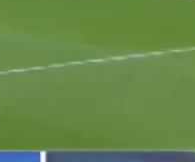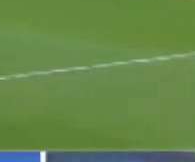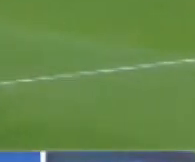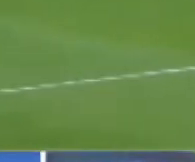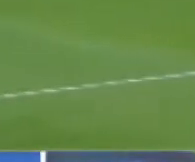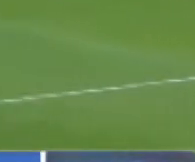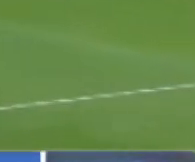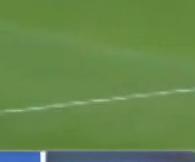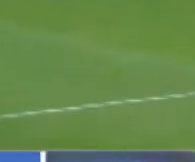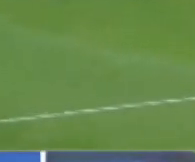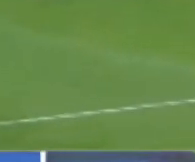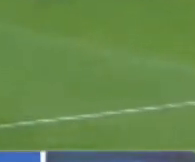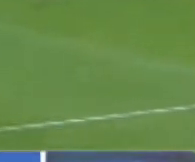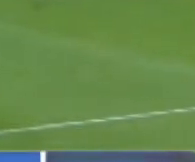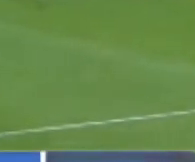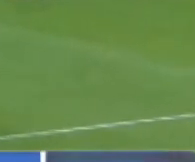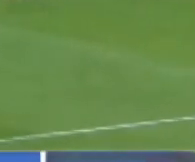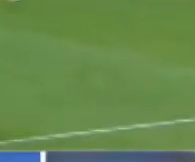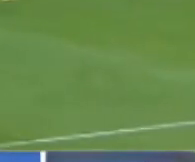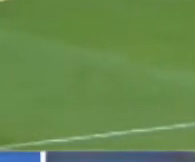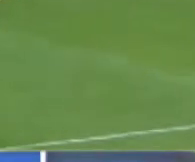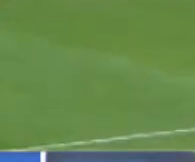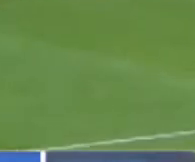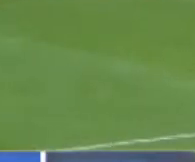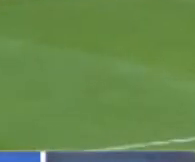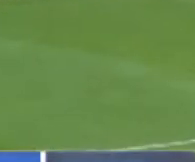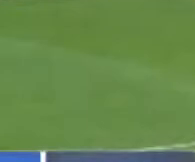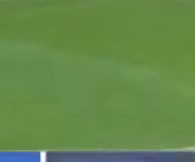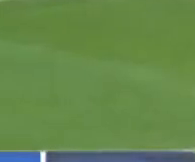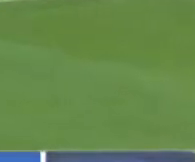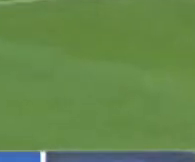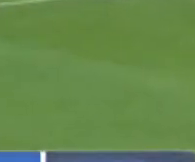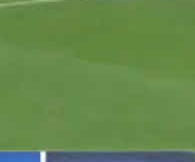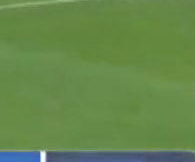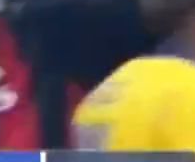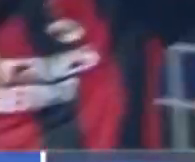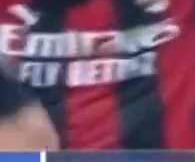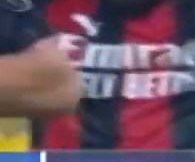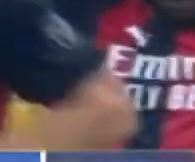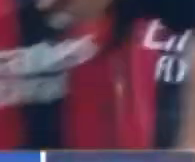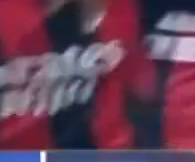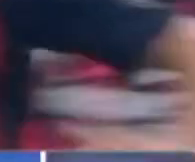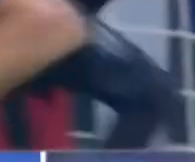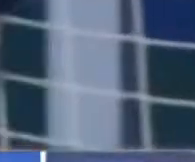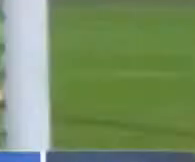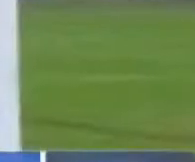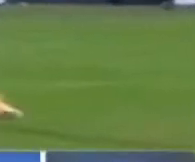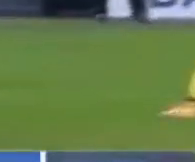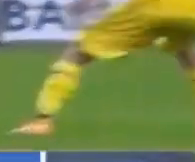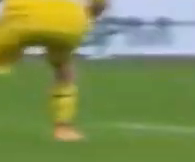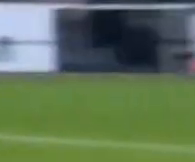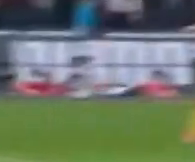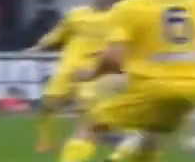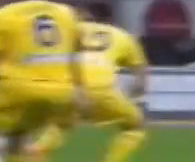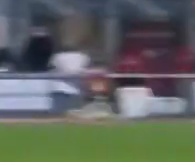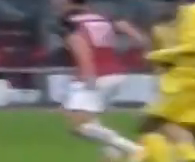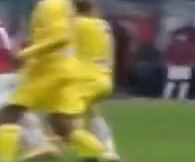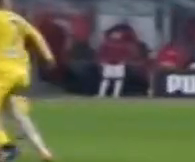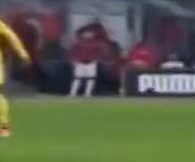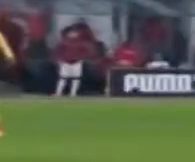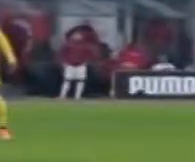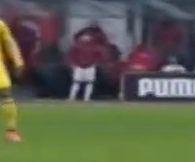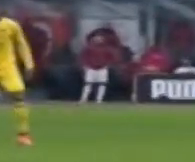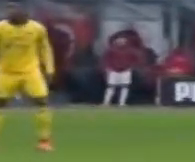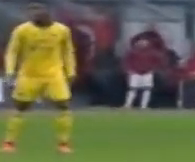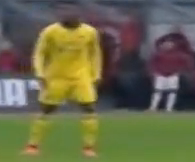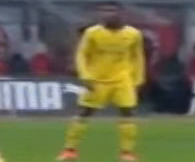Brahim Diaz. Ibrahimovic is there again. This time is not to be denied. And Milan